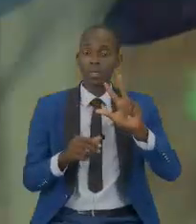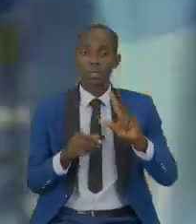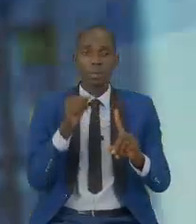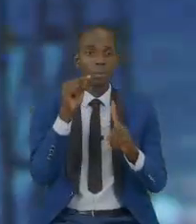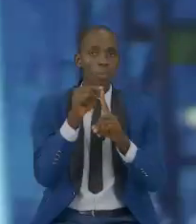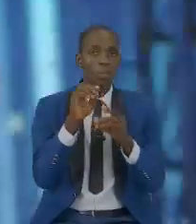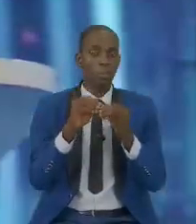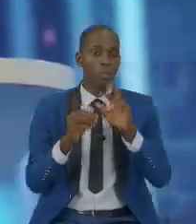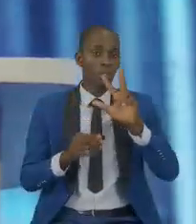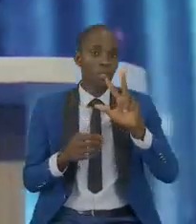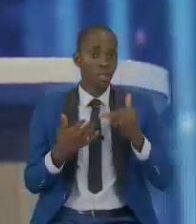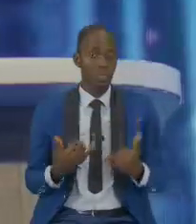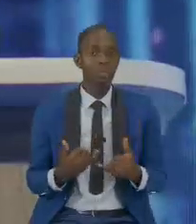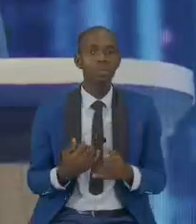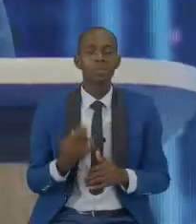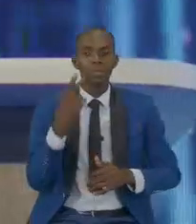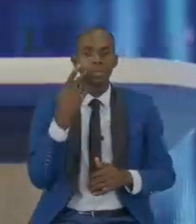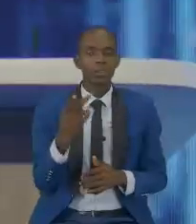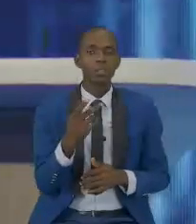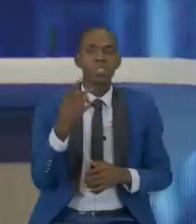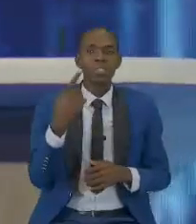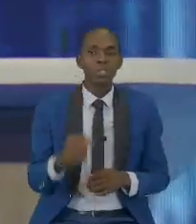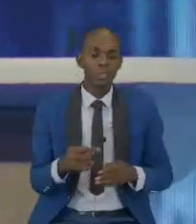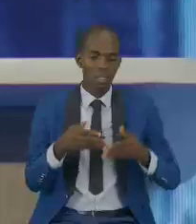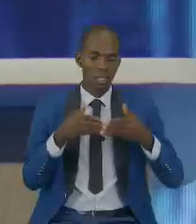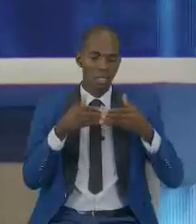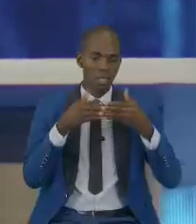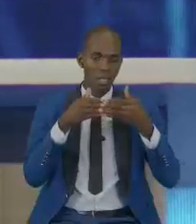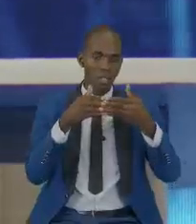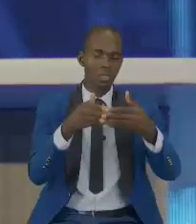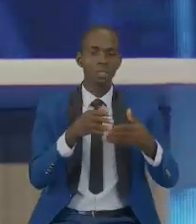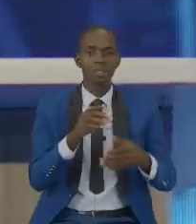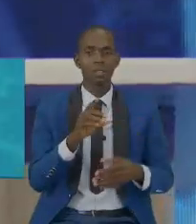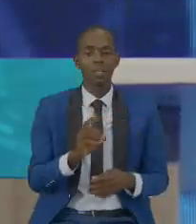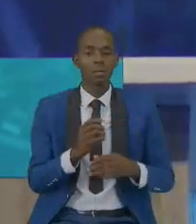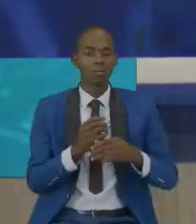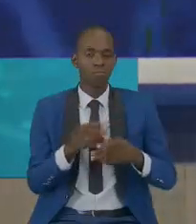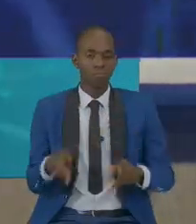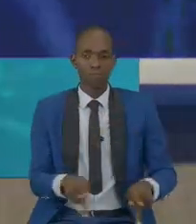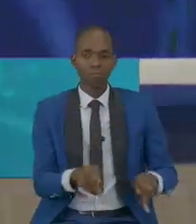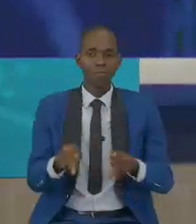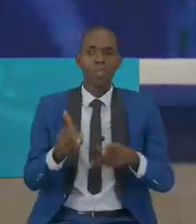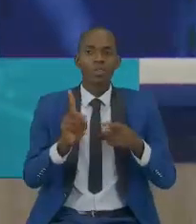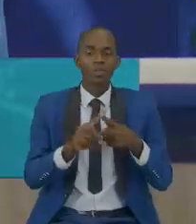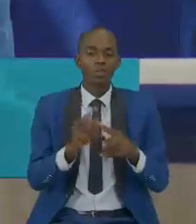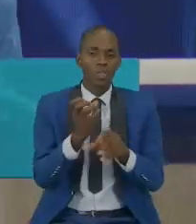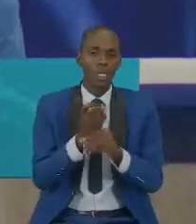number three, we're looking at the guided path to recovery